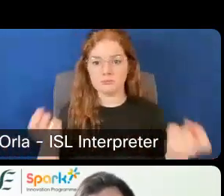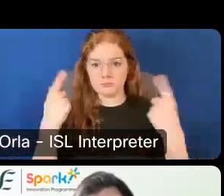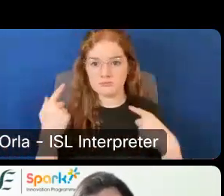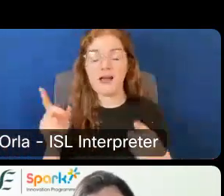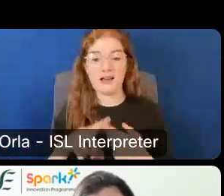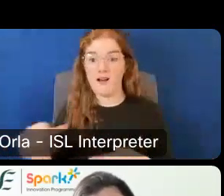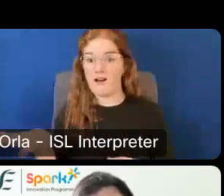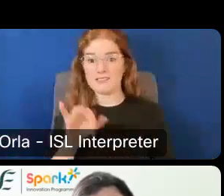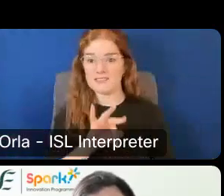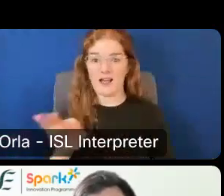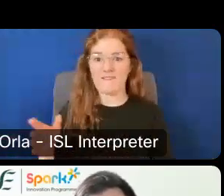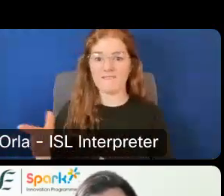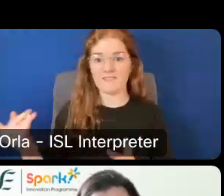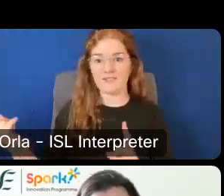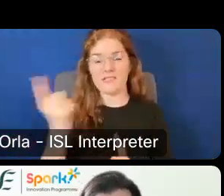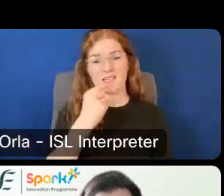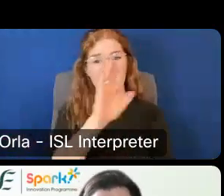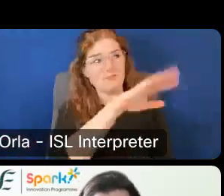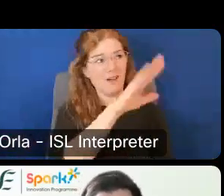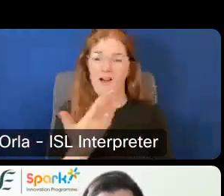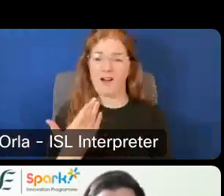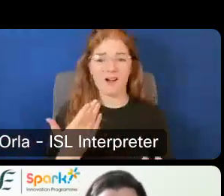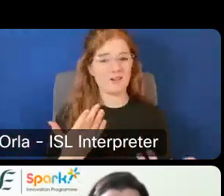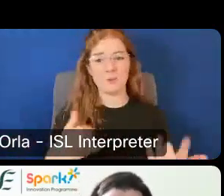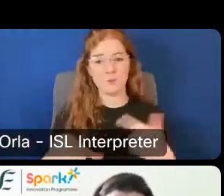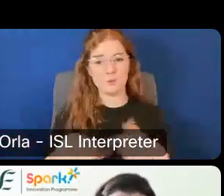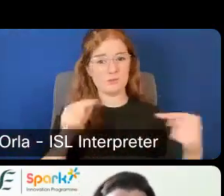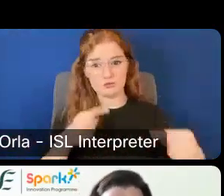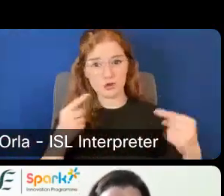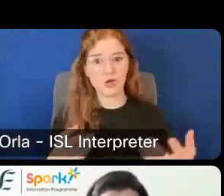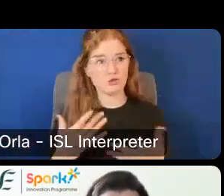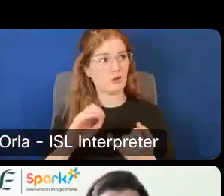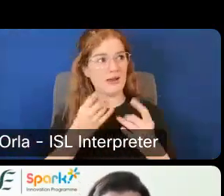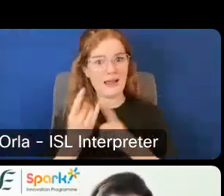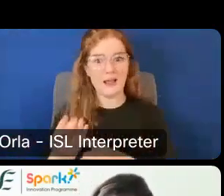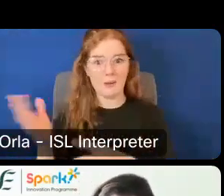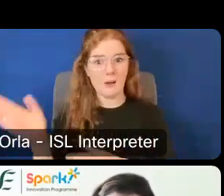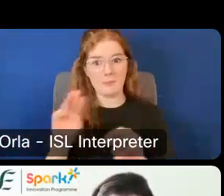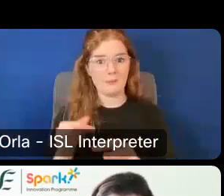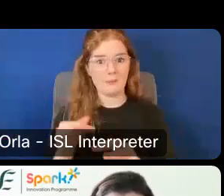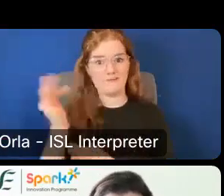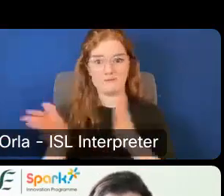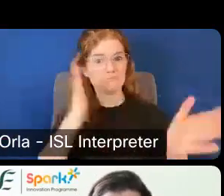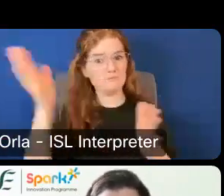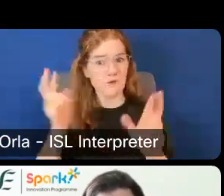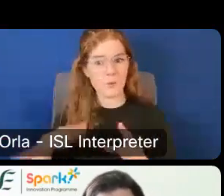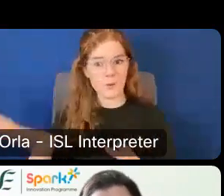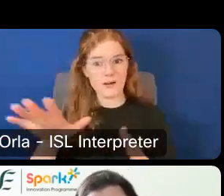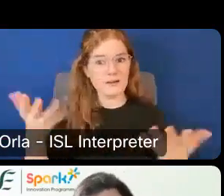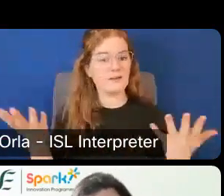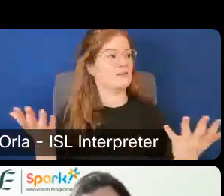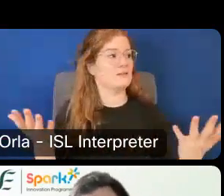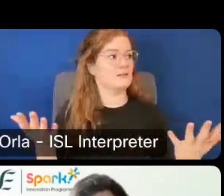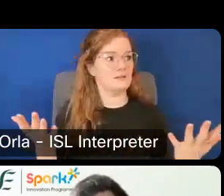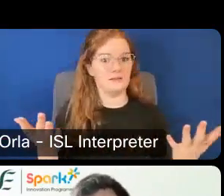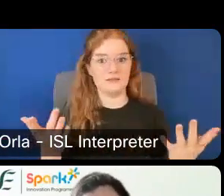staff were coming to the department saying that they were spending a lot of time helping these patients or service users to get